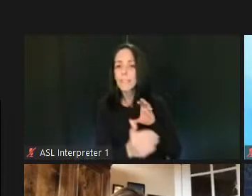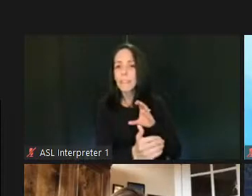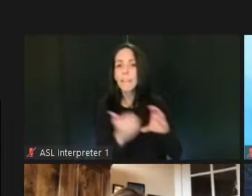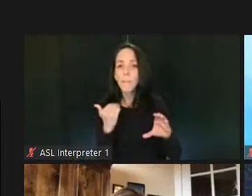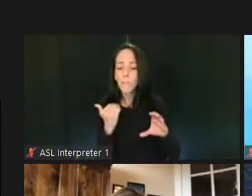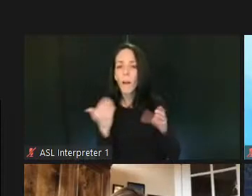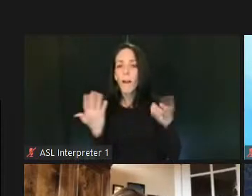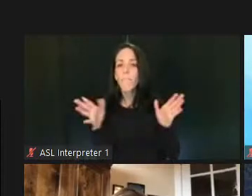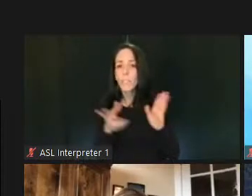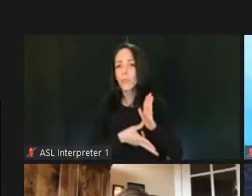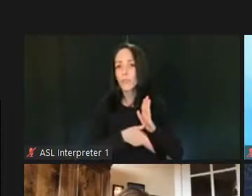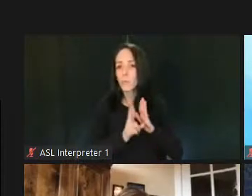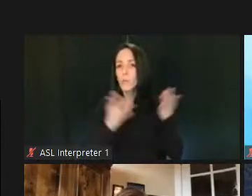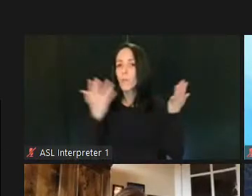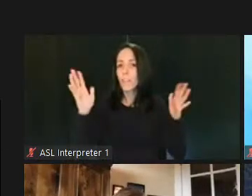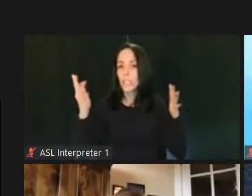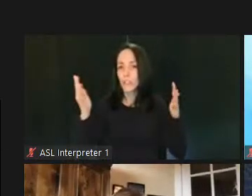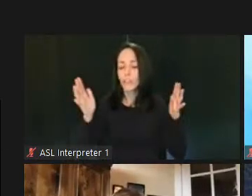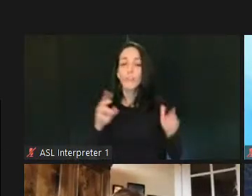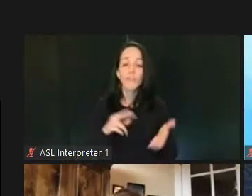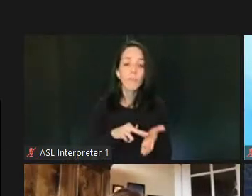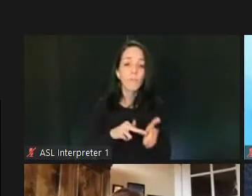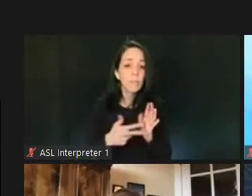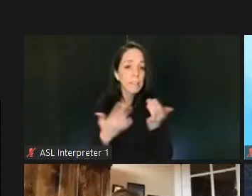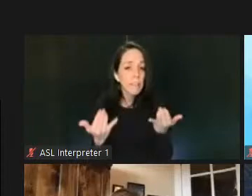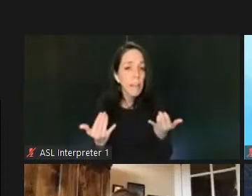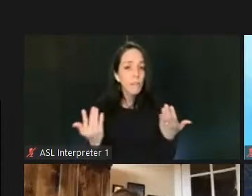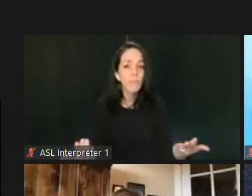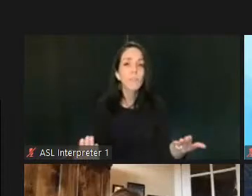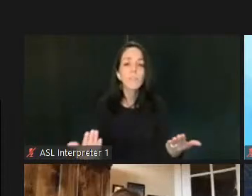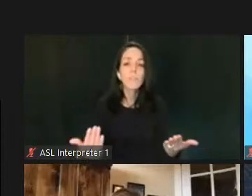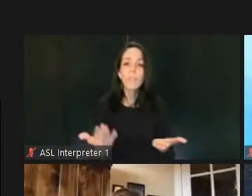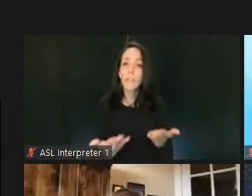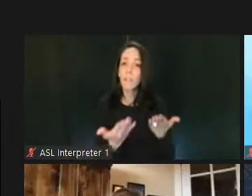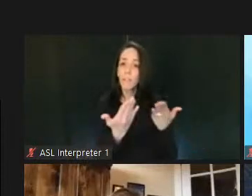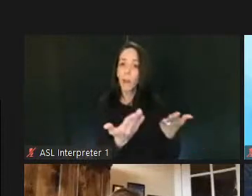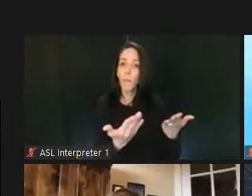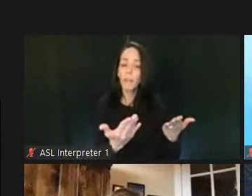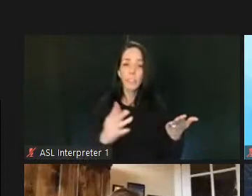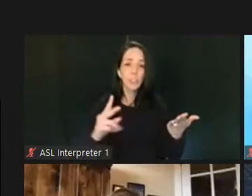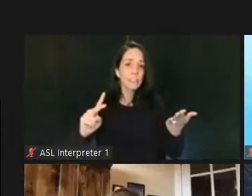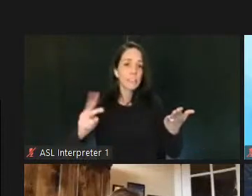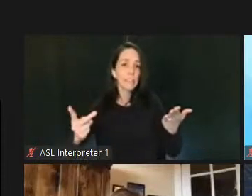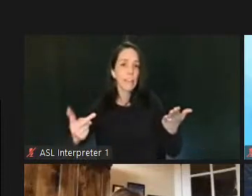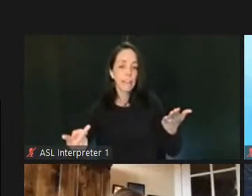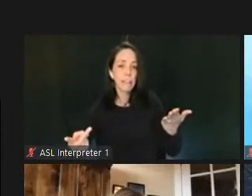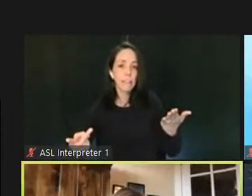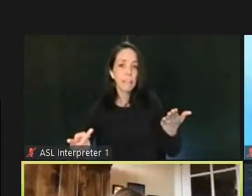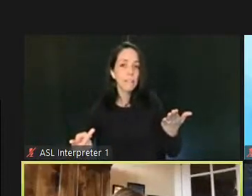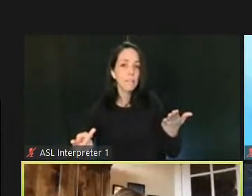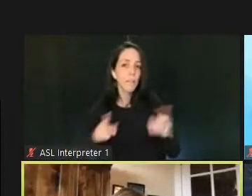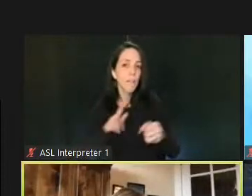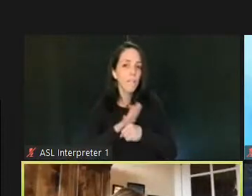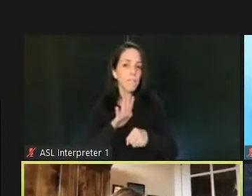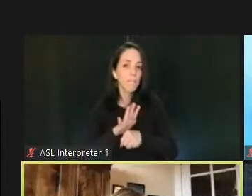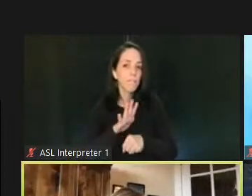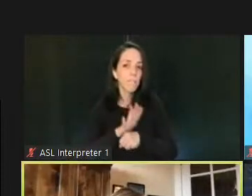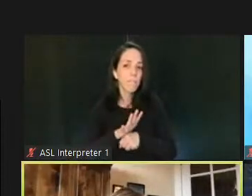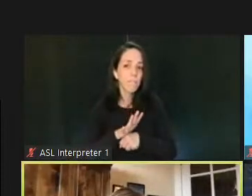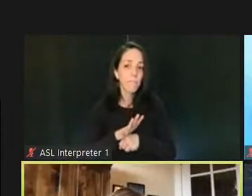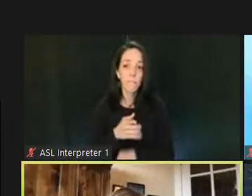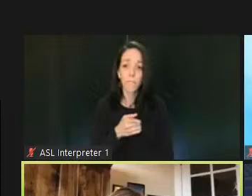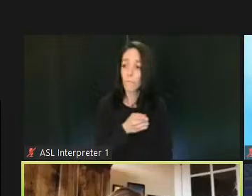email. Okay. So if we could just take a nomination in a second and then vote. If everyone's been able